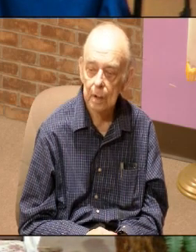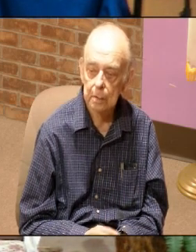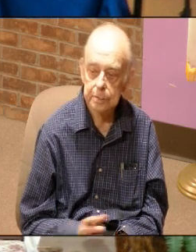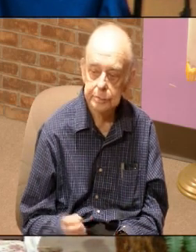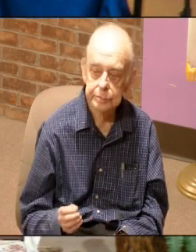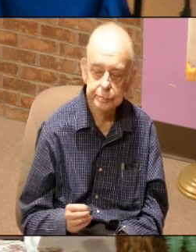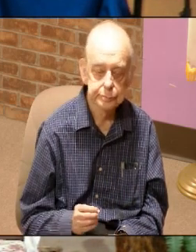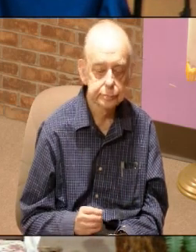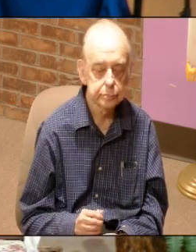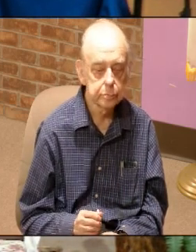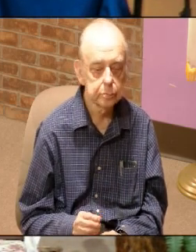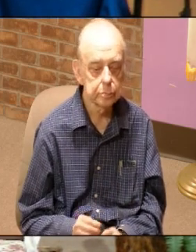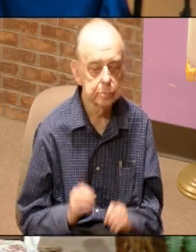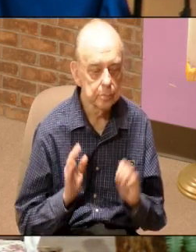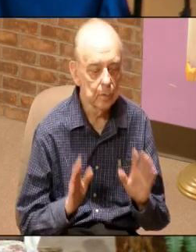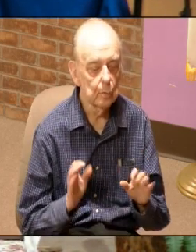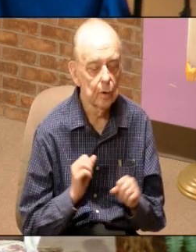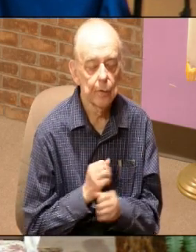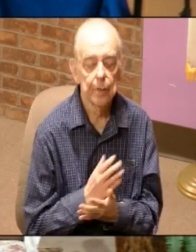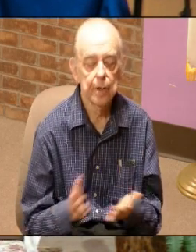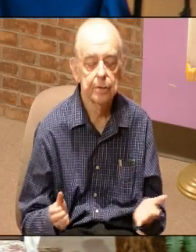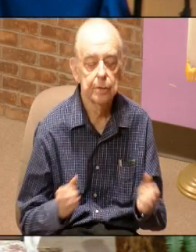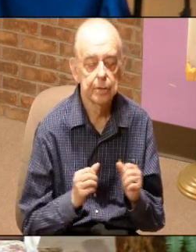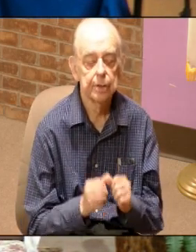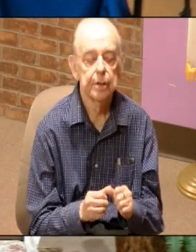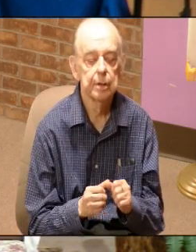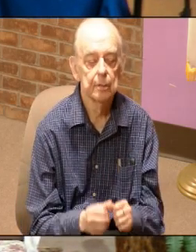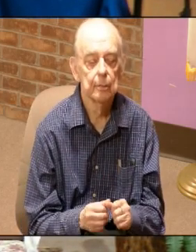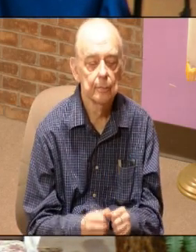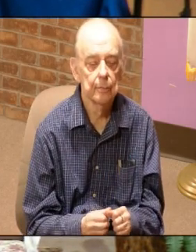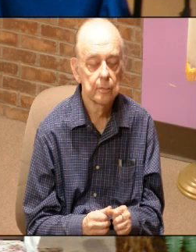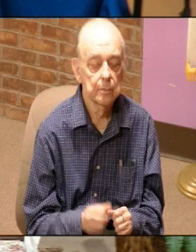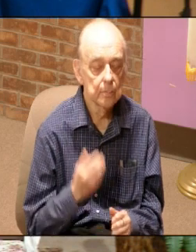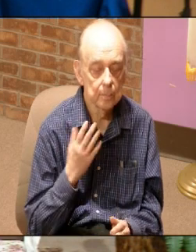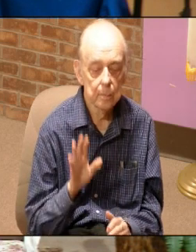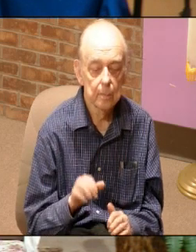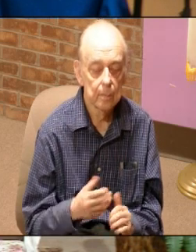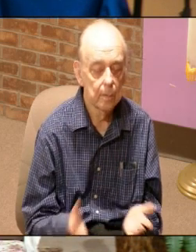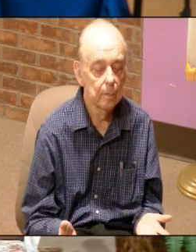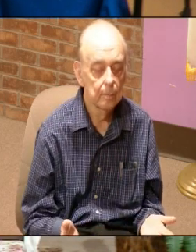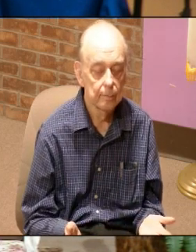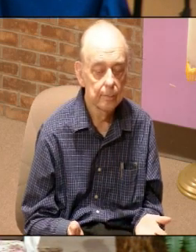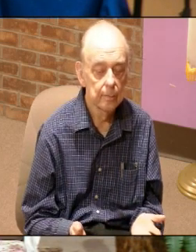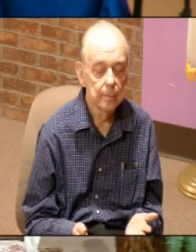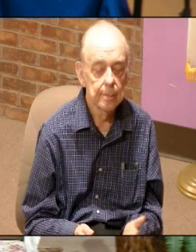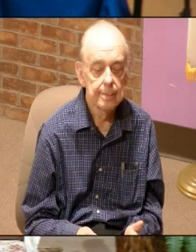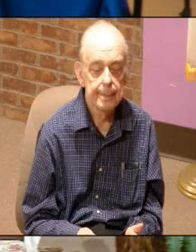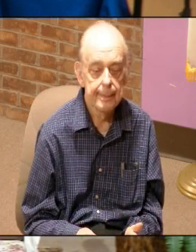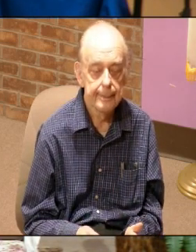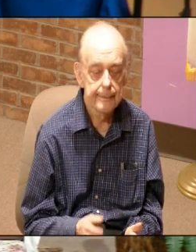And it just keeps miraculously flowing. Okay. Don't know how long this went on and everything,